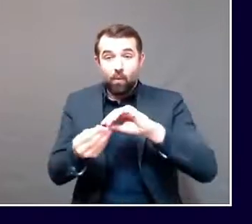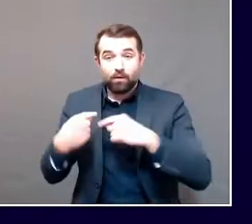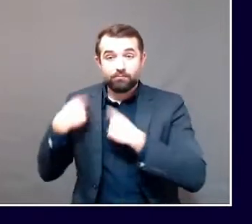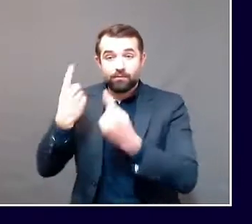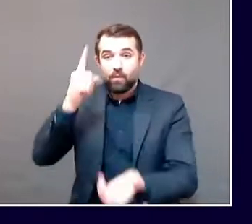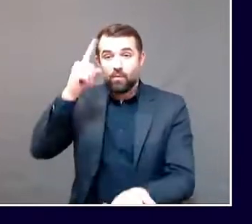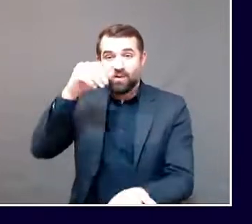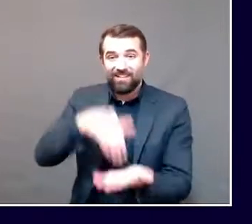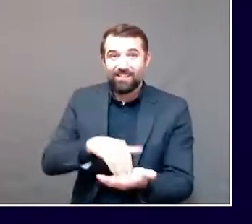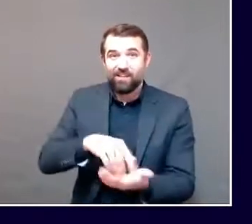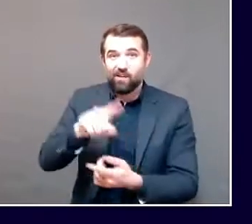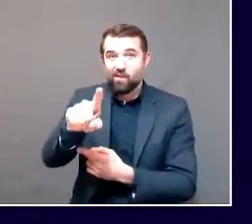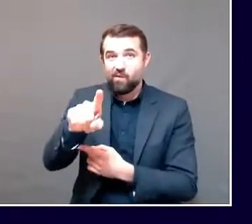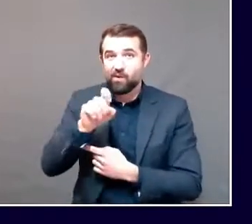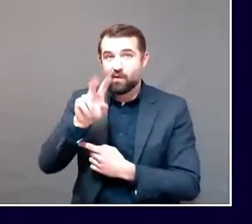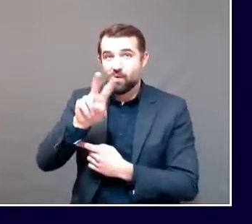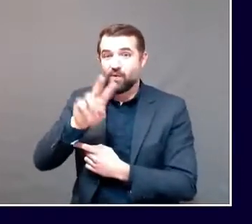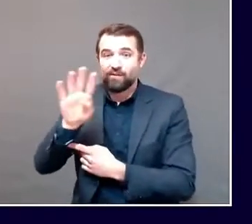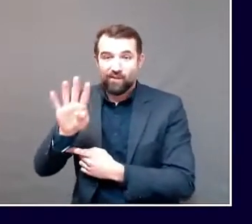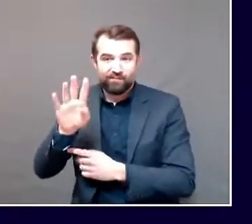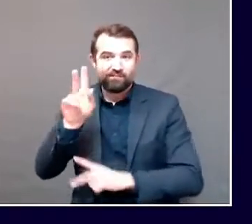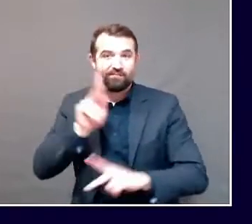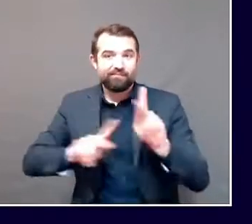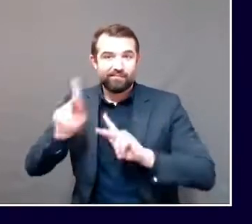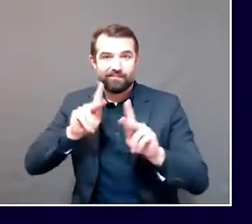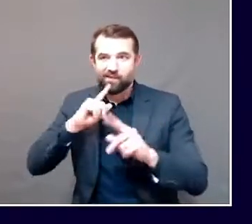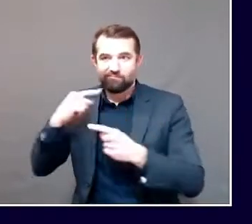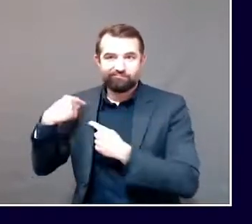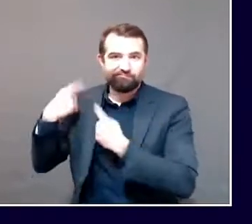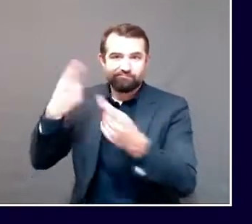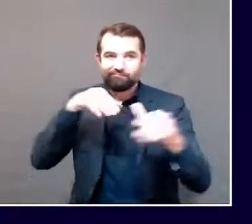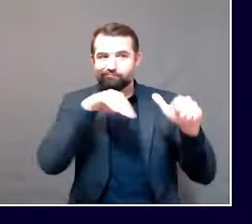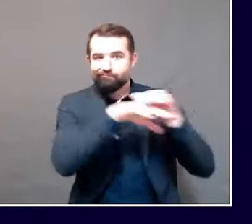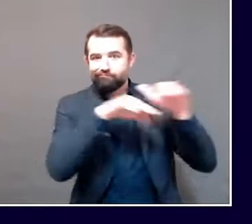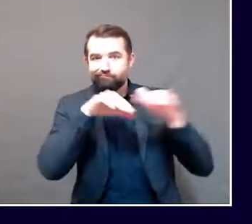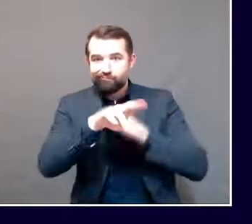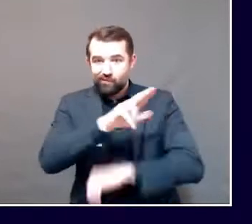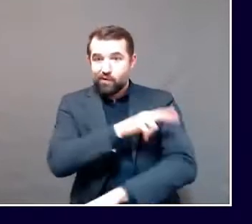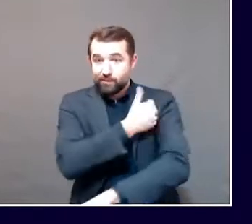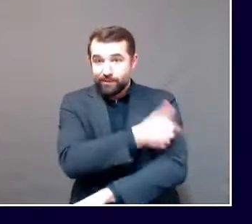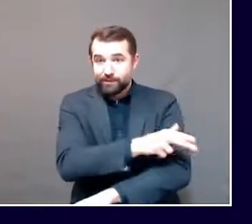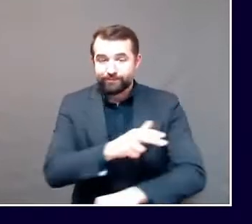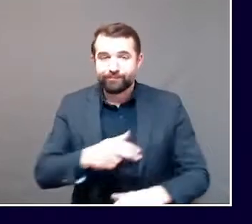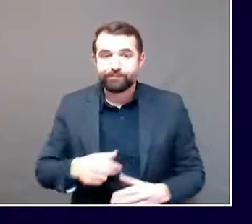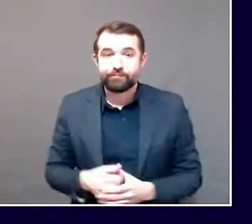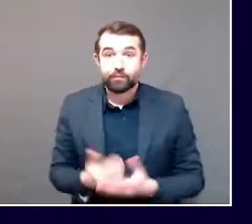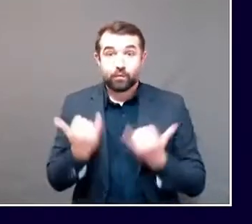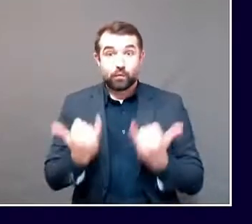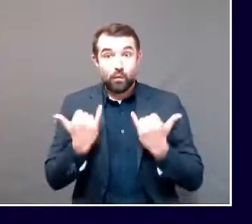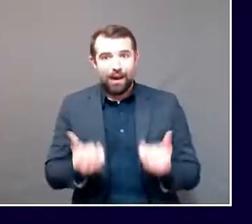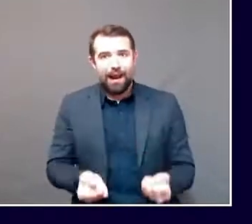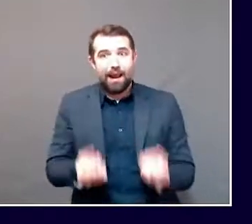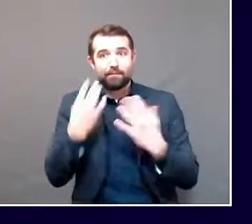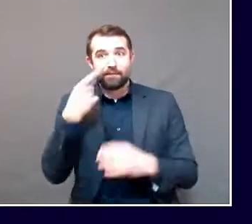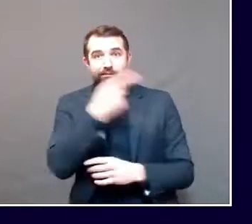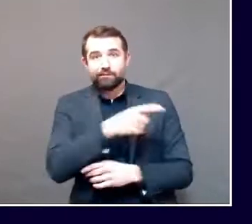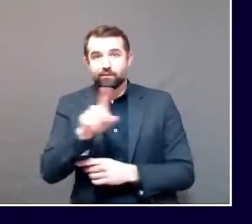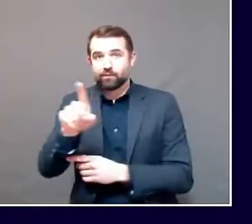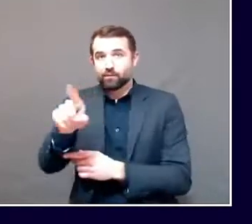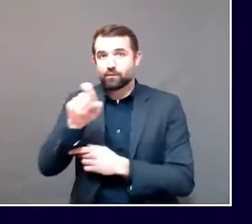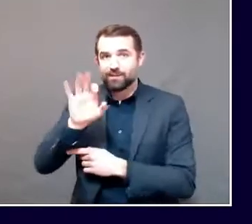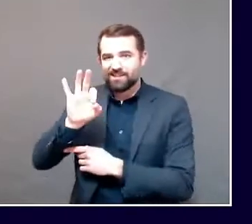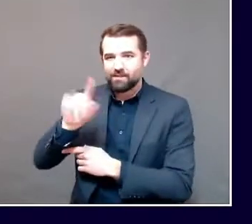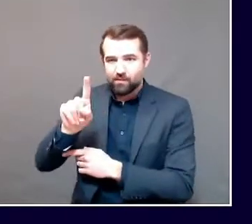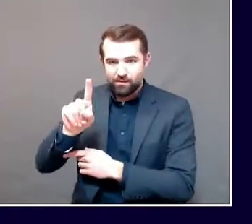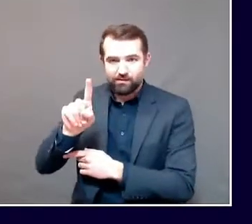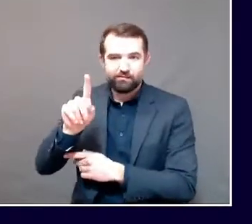1,124 individuals have been hospitalized. Right now in Maine, there are currently 191 people who